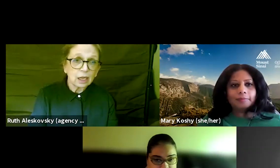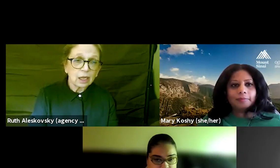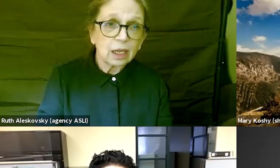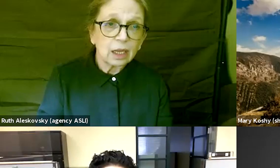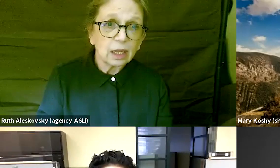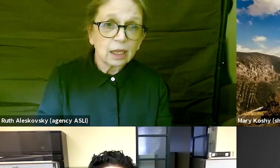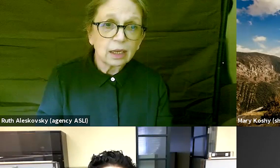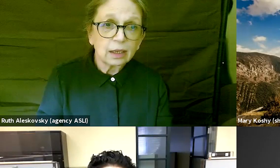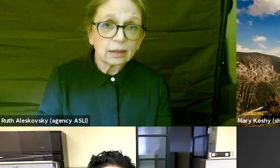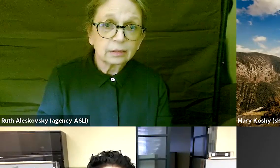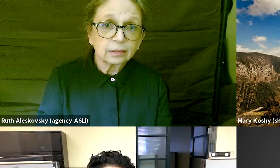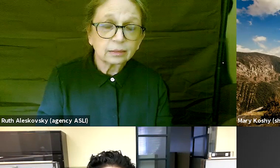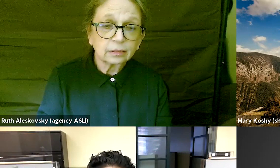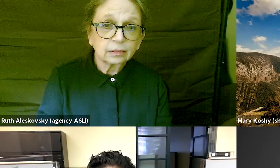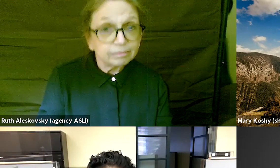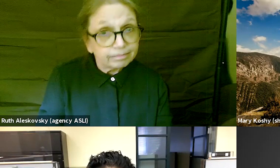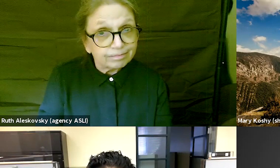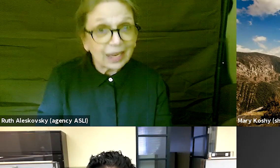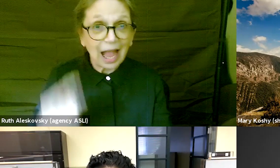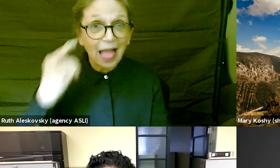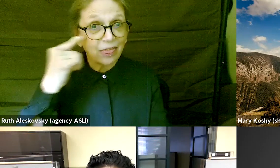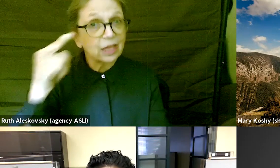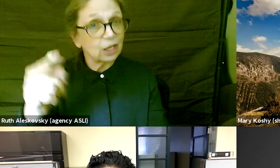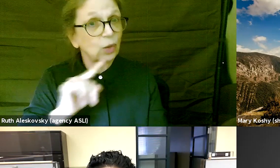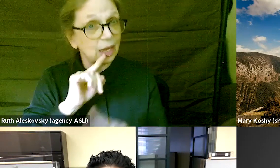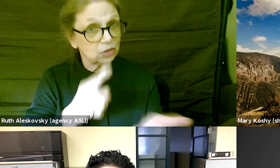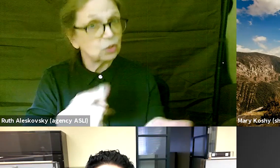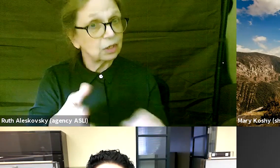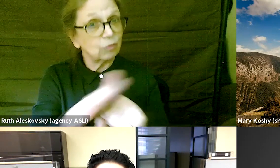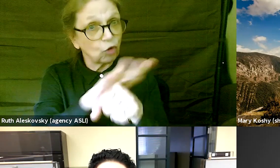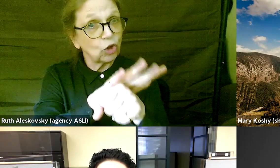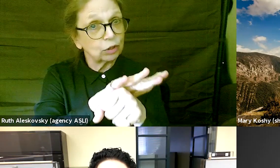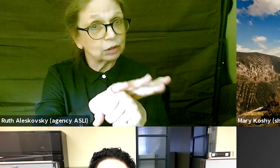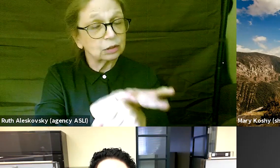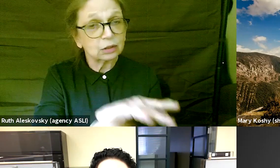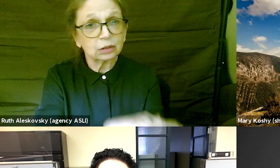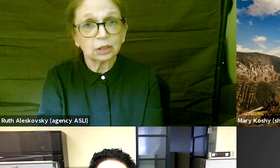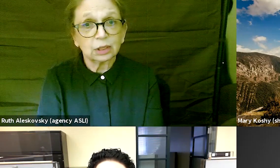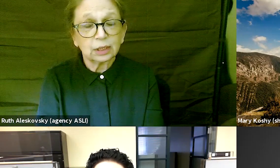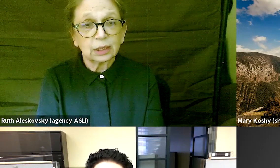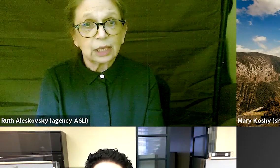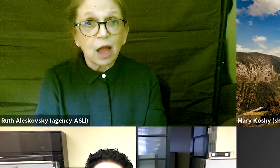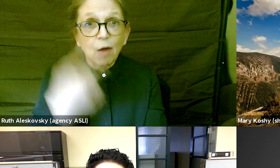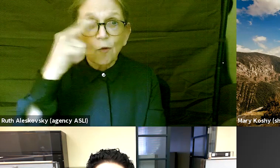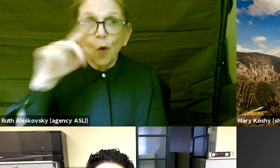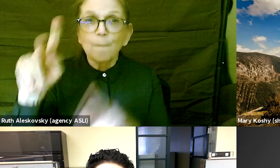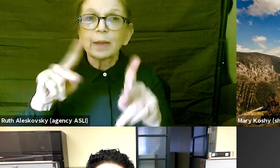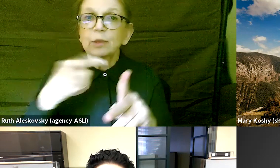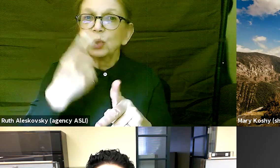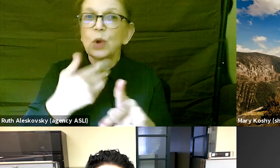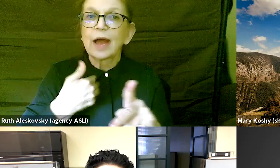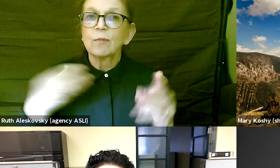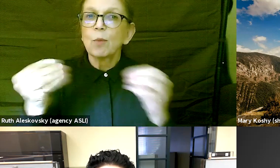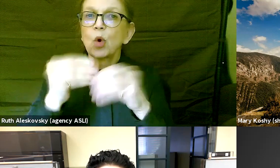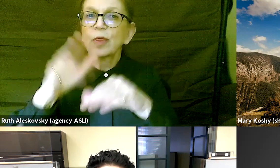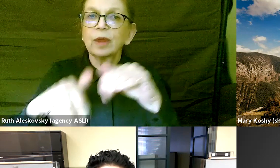So I think you covered it pretty well. I think that for folks who have multiple